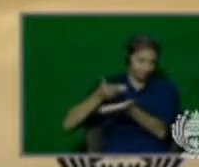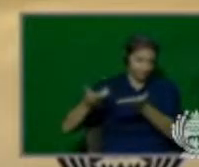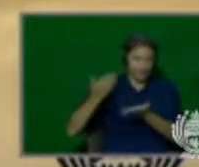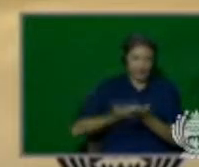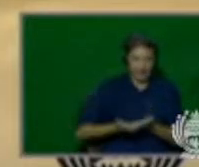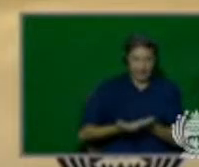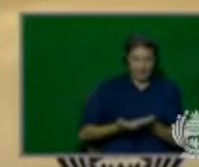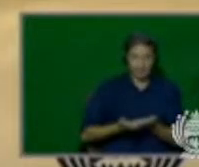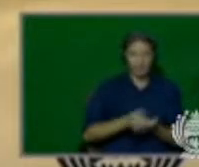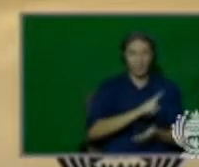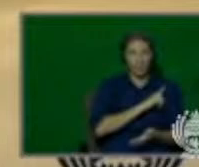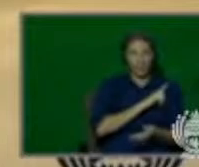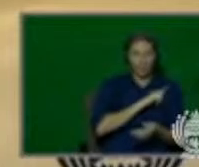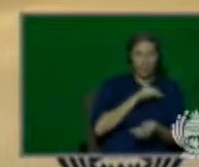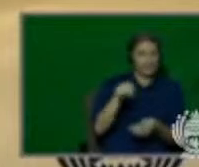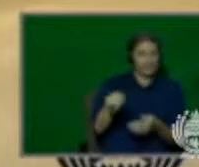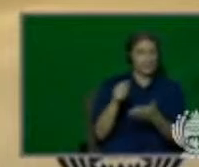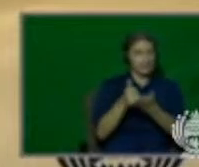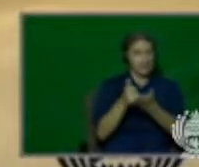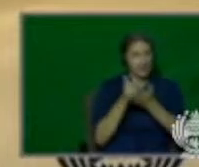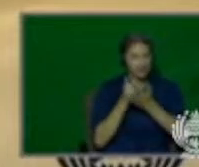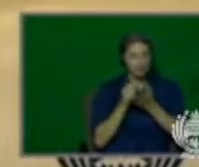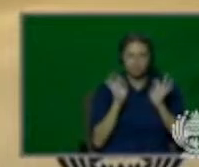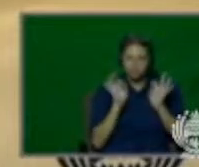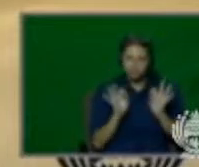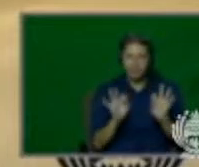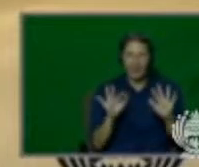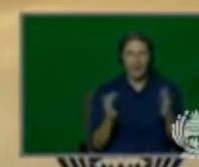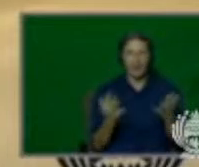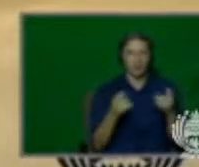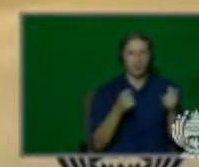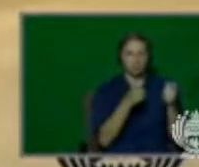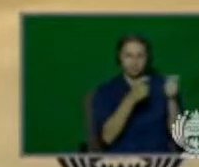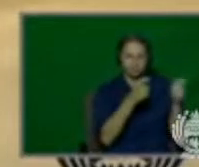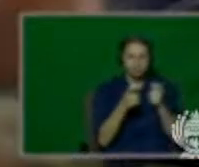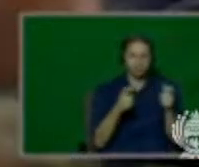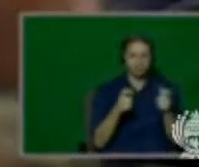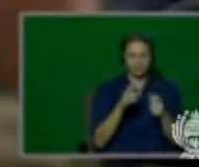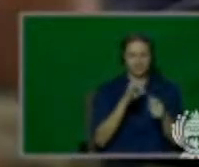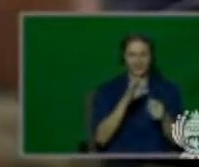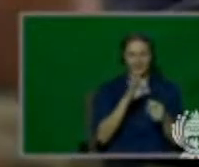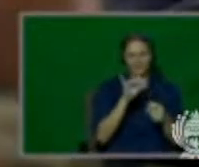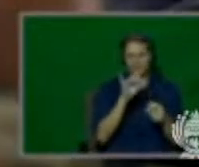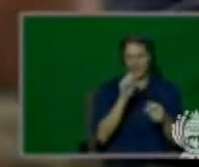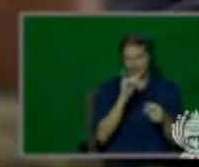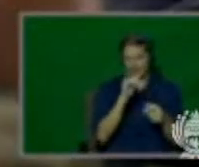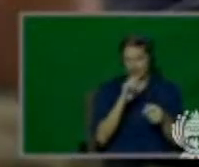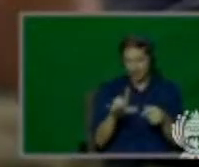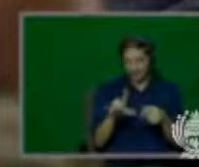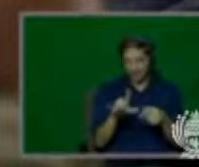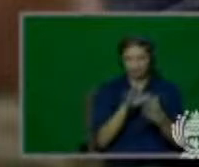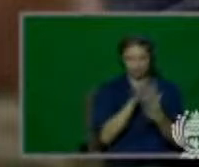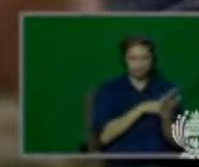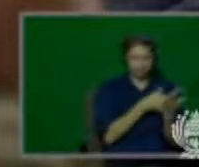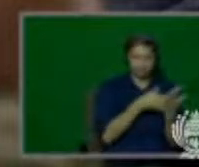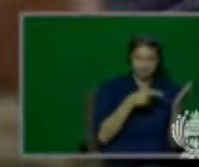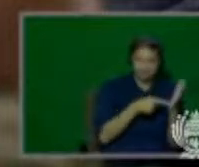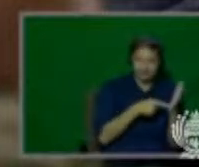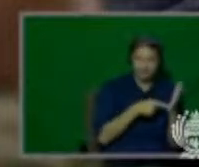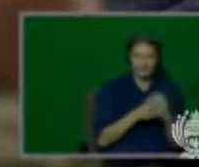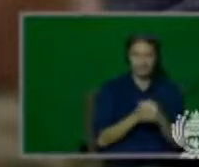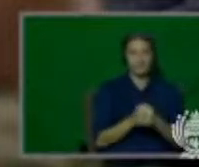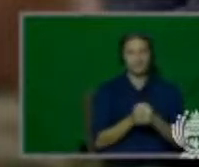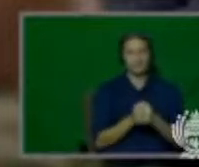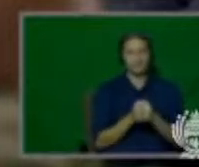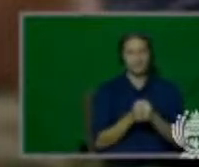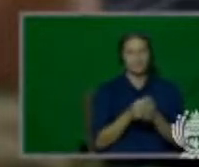to support projects have also been separated from the evaluation and budget processes. This